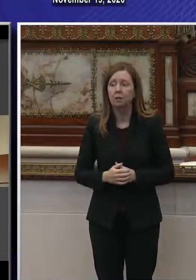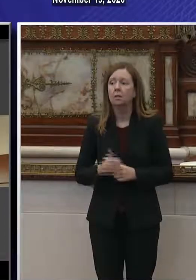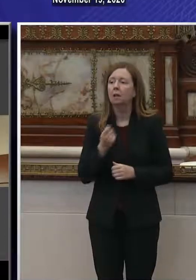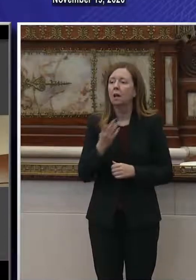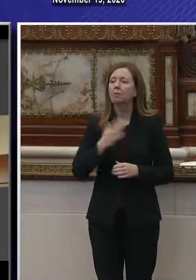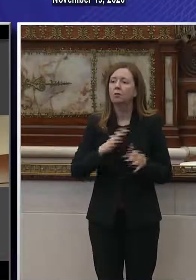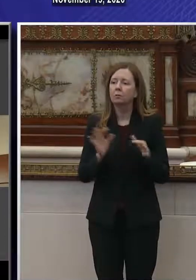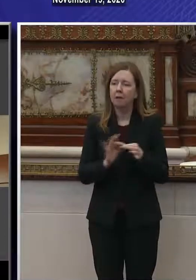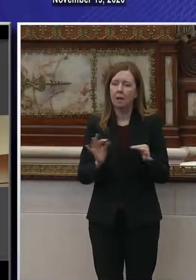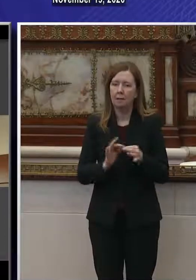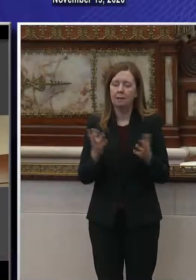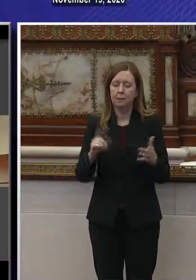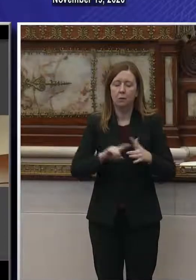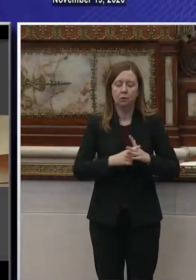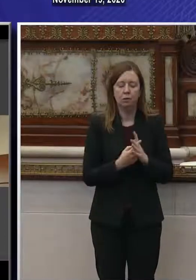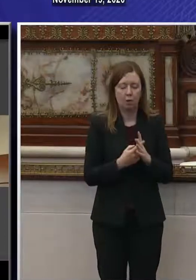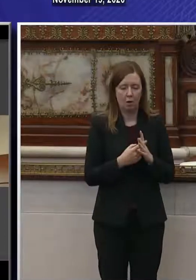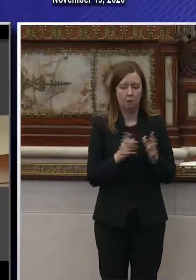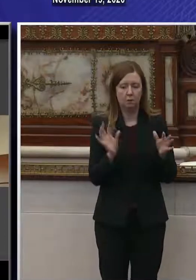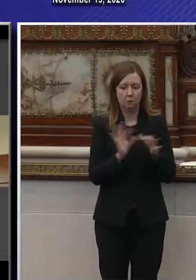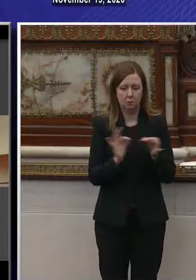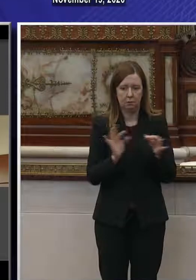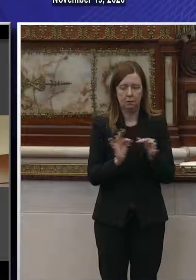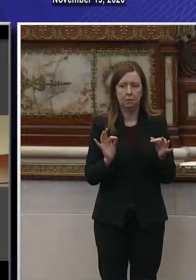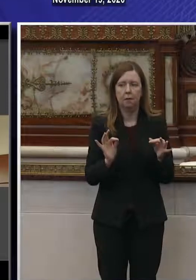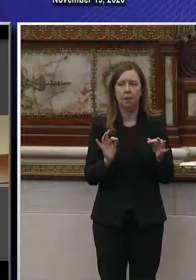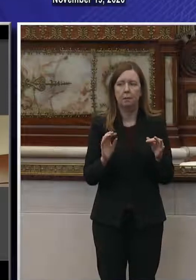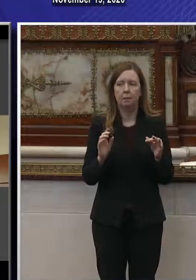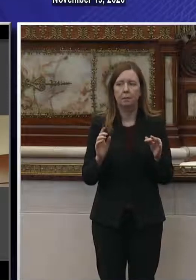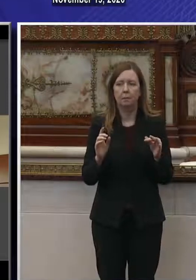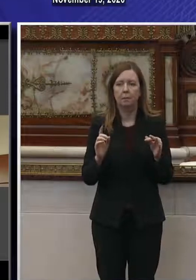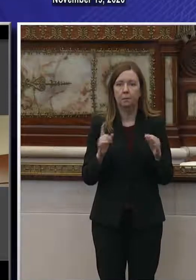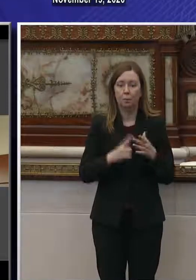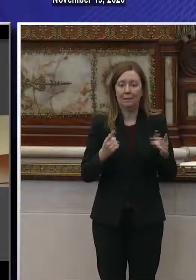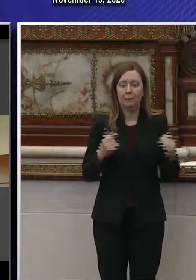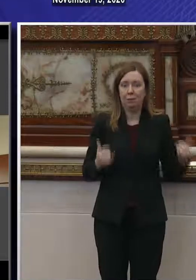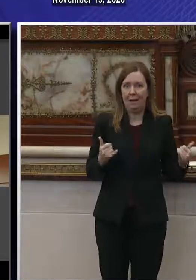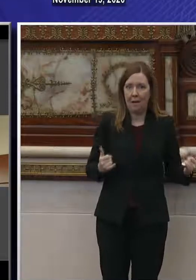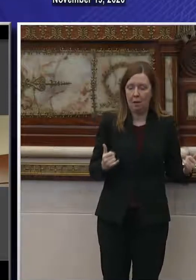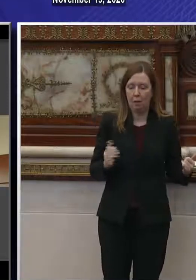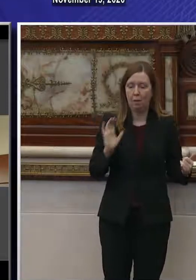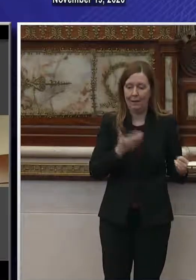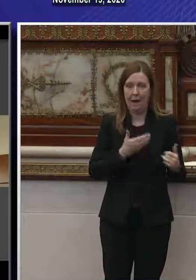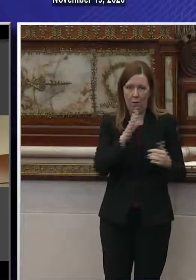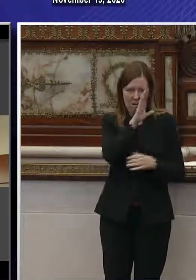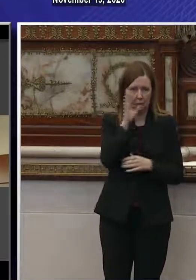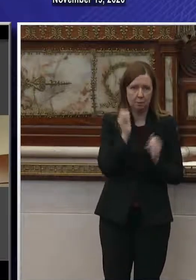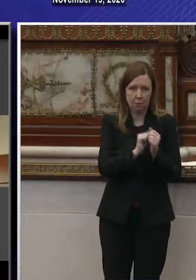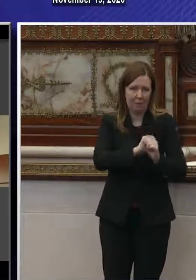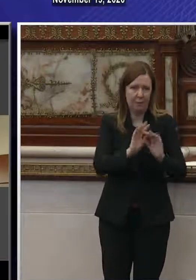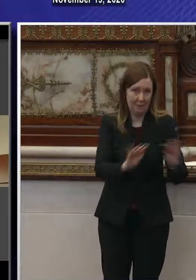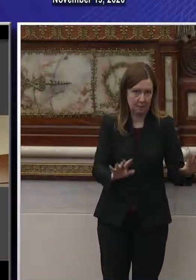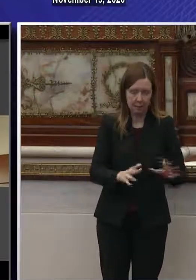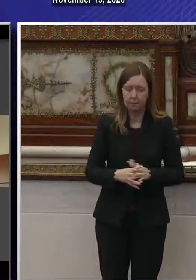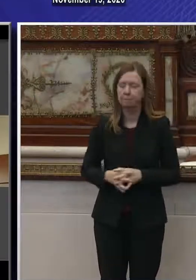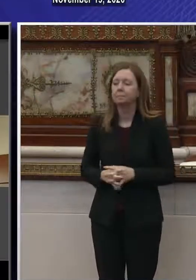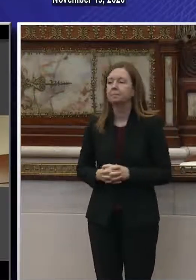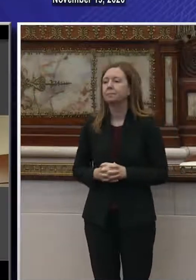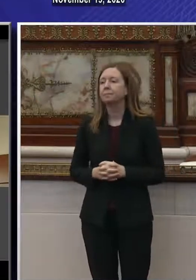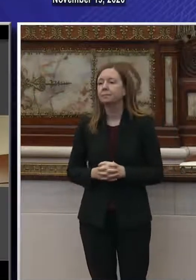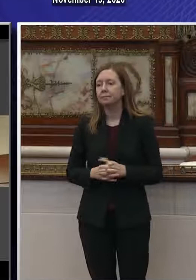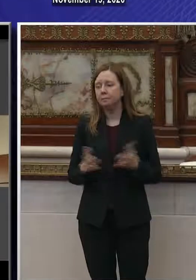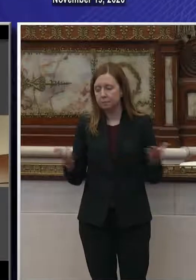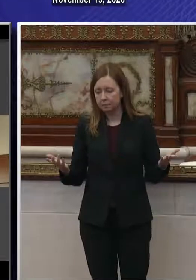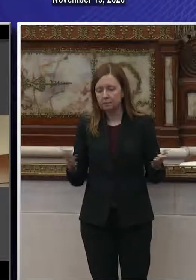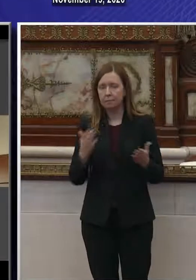couple of my comments. Let me start off briefly by mentioning a little bit about where we are in our own institution with the pandemic. Just to